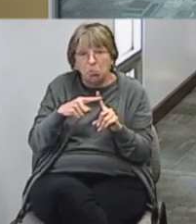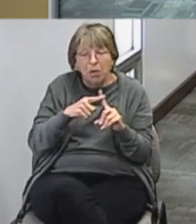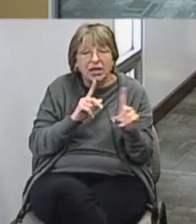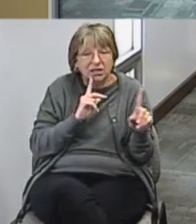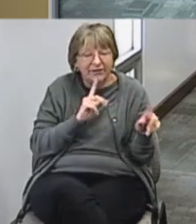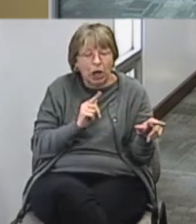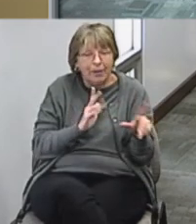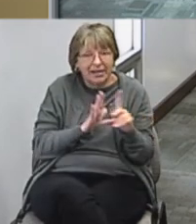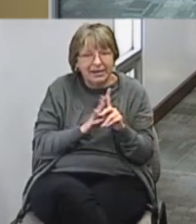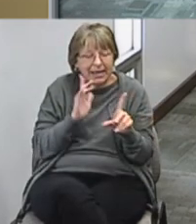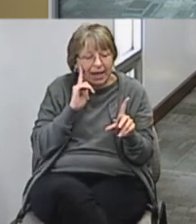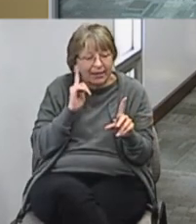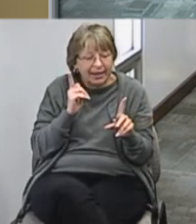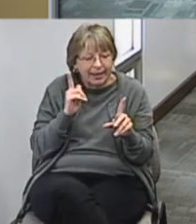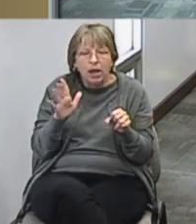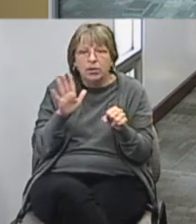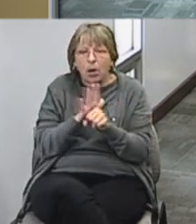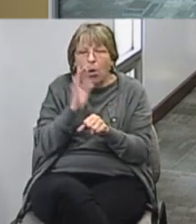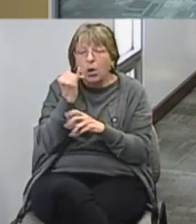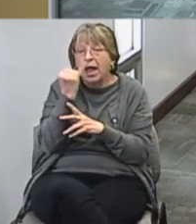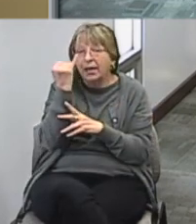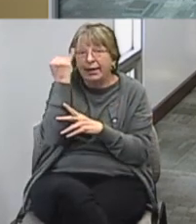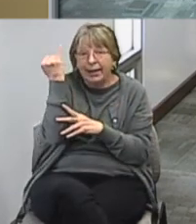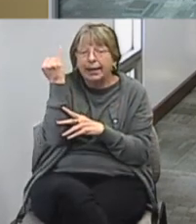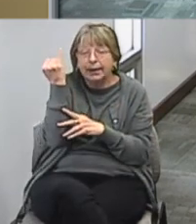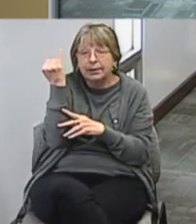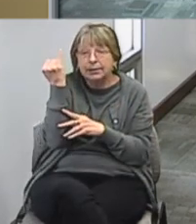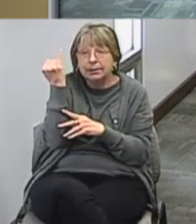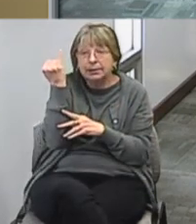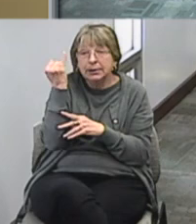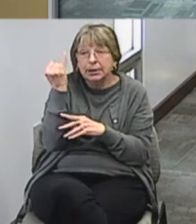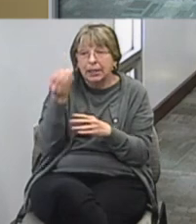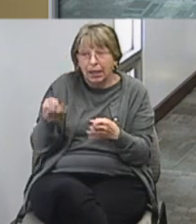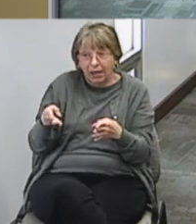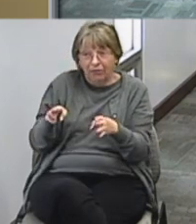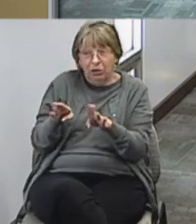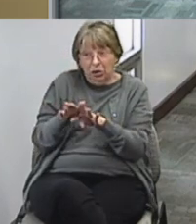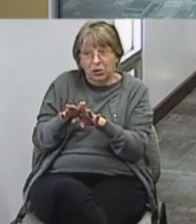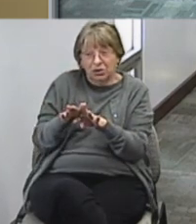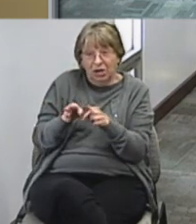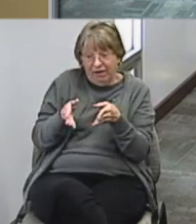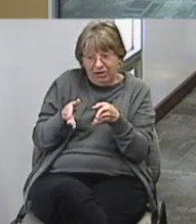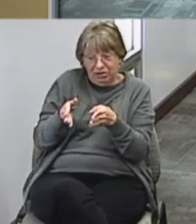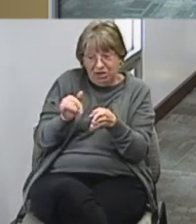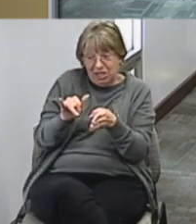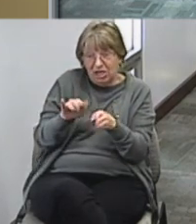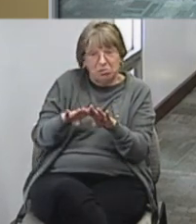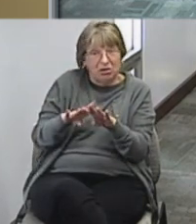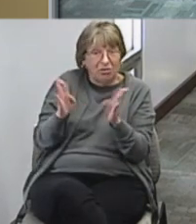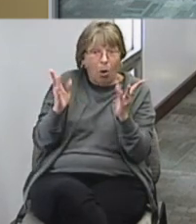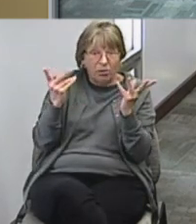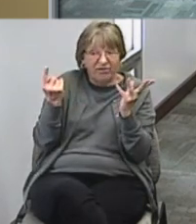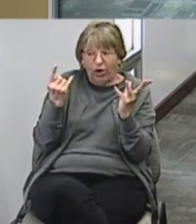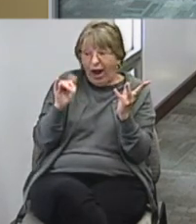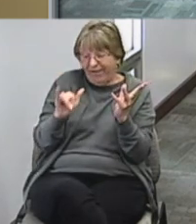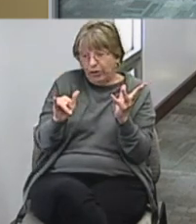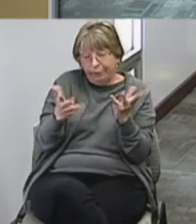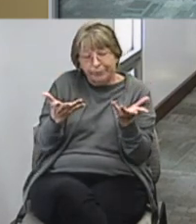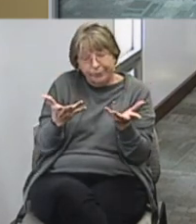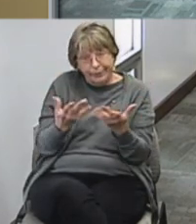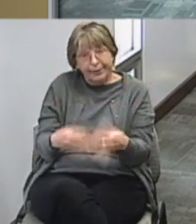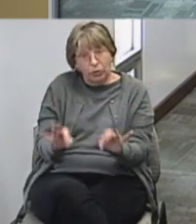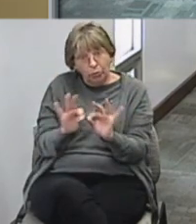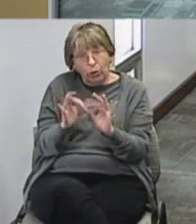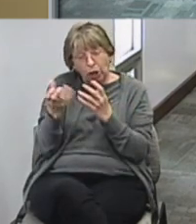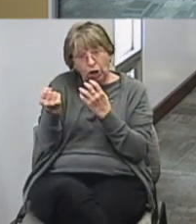comments. I think, the whole idea of closing off a street that's been open is, worth conversation.